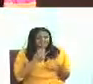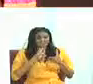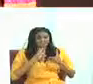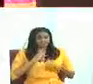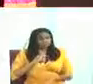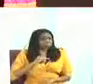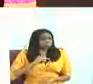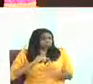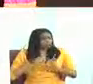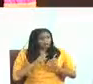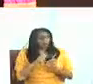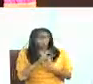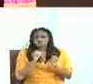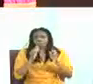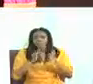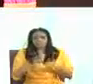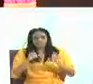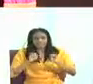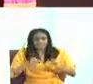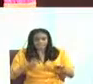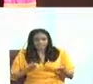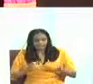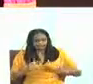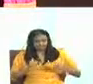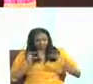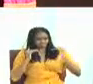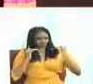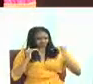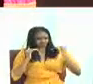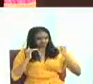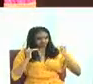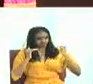one who can lift you up like Jesus.